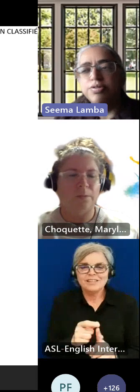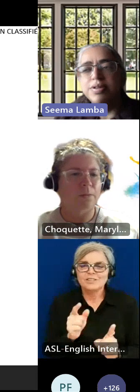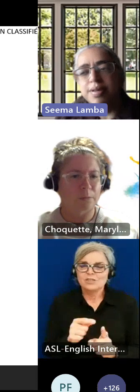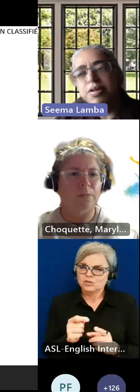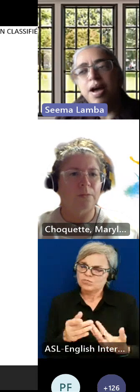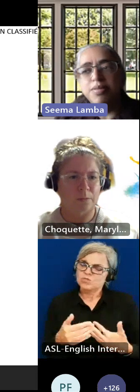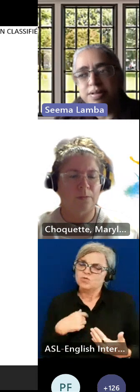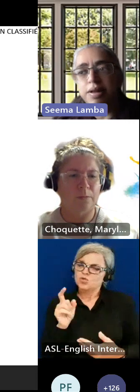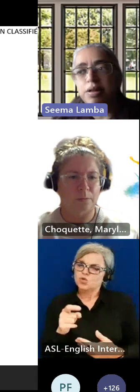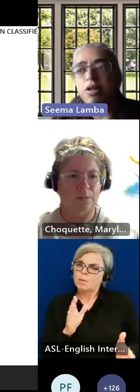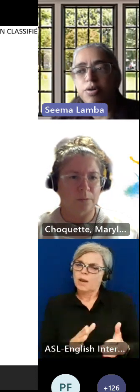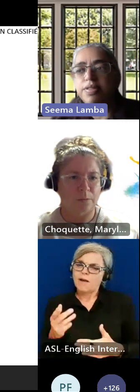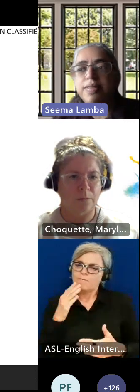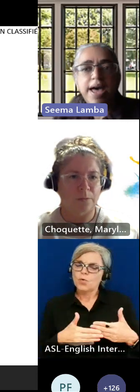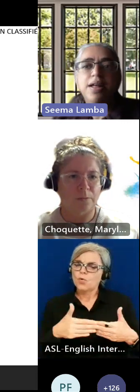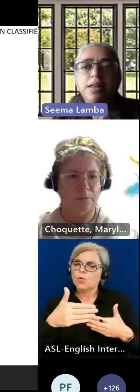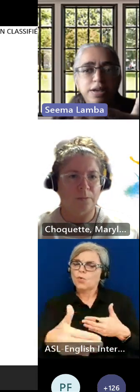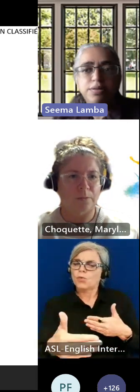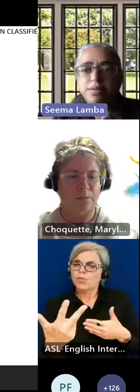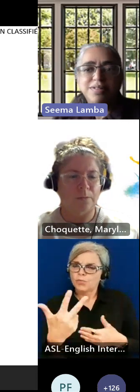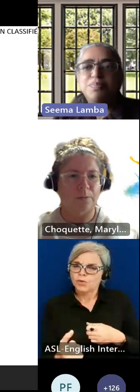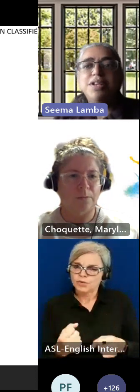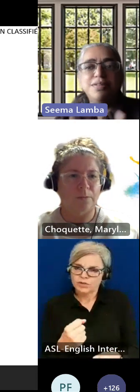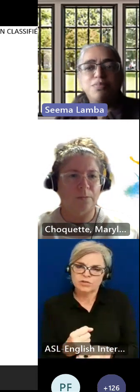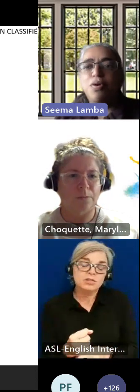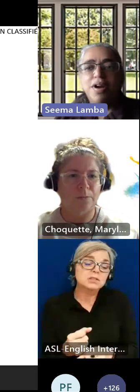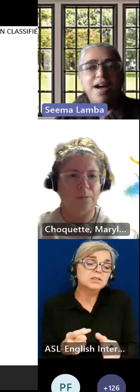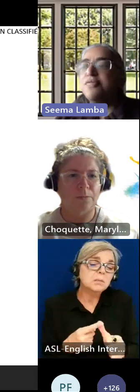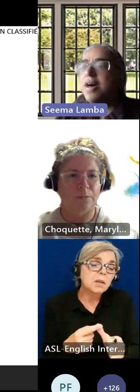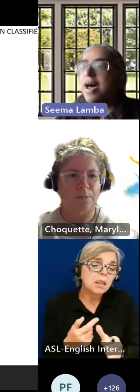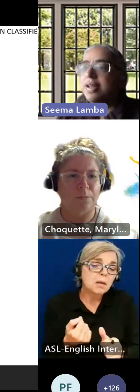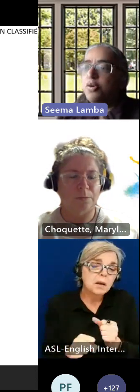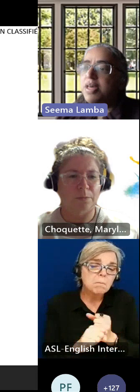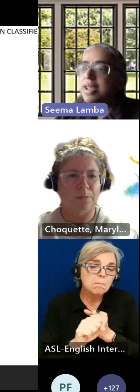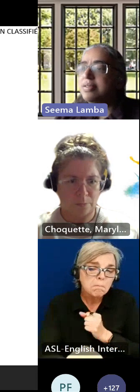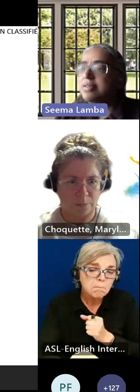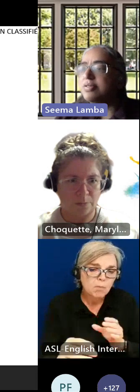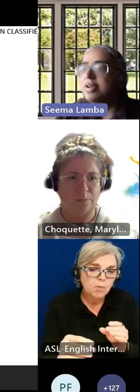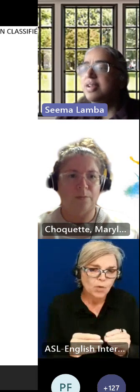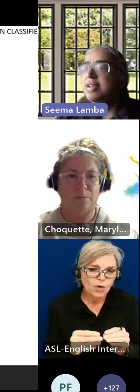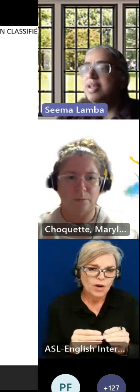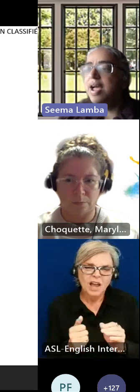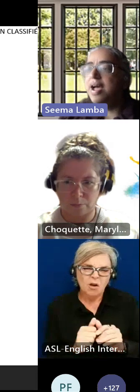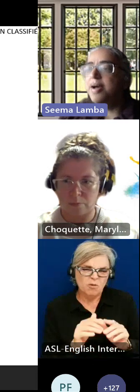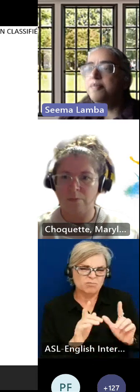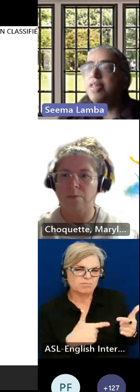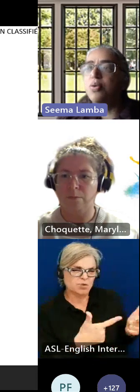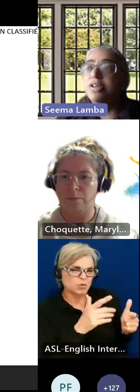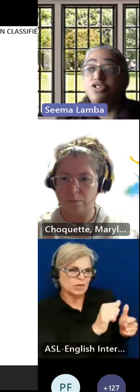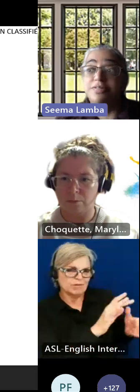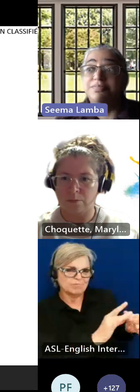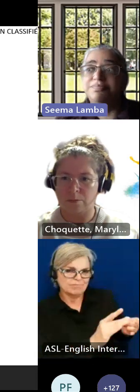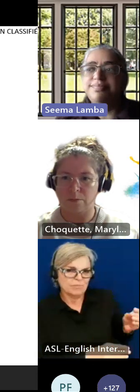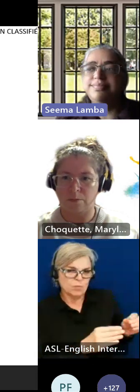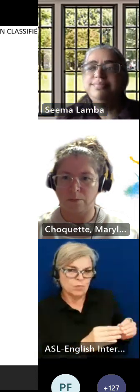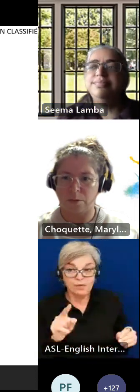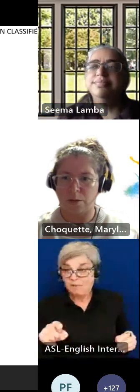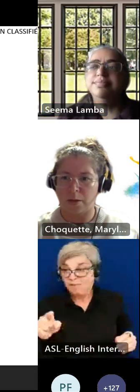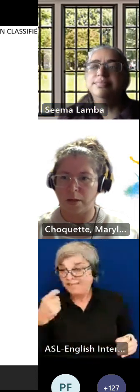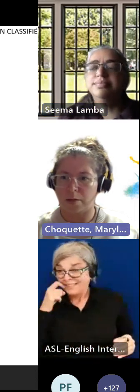3 years, and sometimes it's a little longer than that. And I'll let you speak to more of that. I hope that answers that